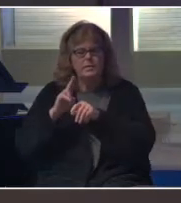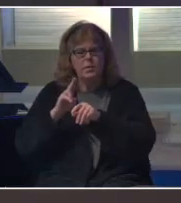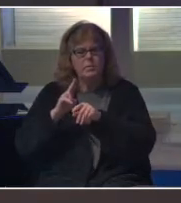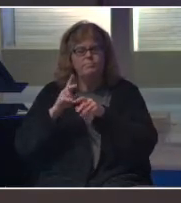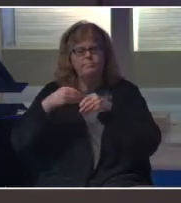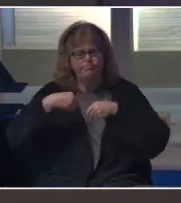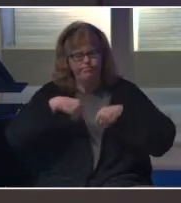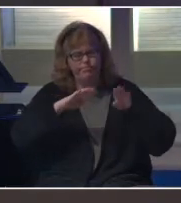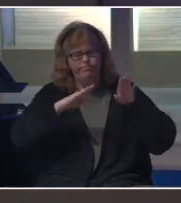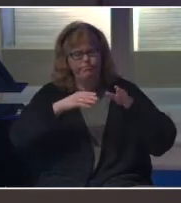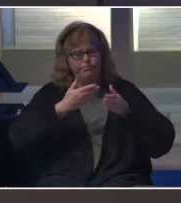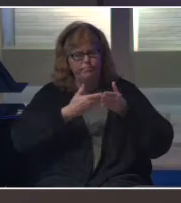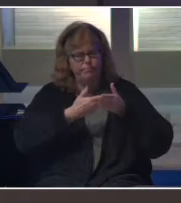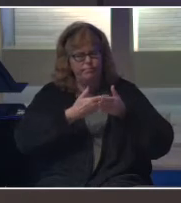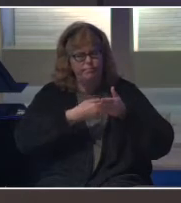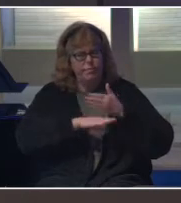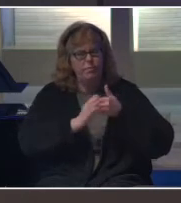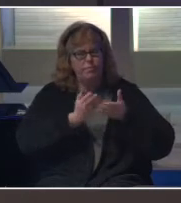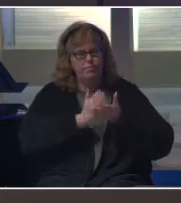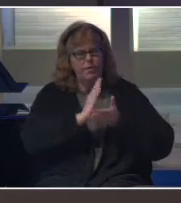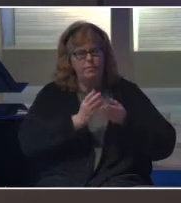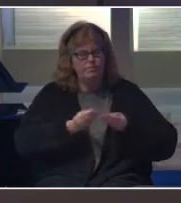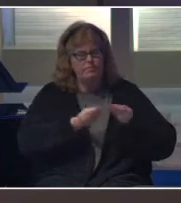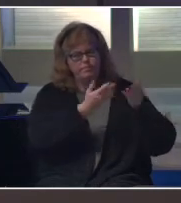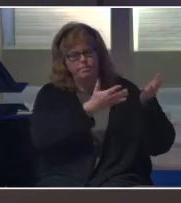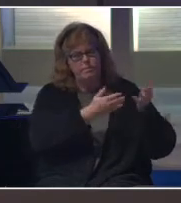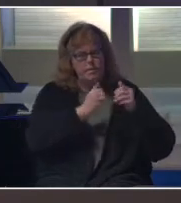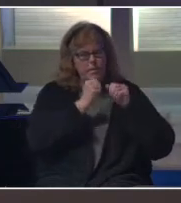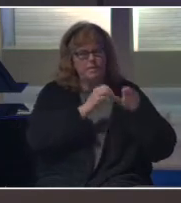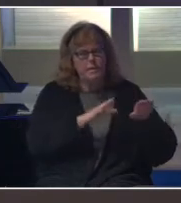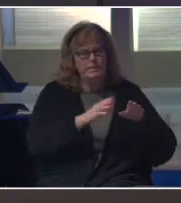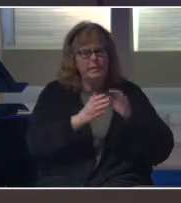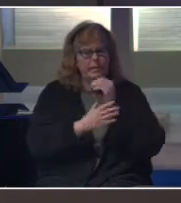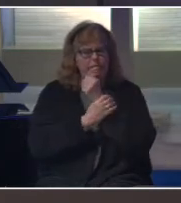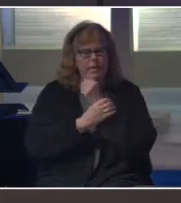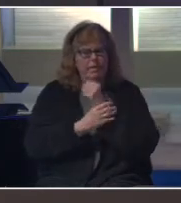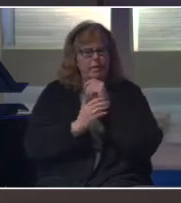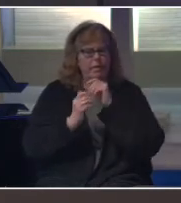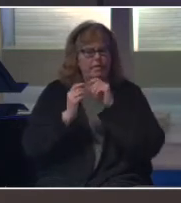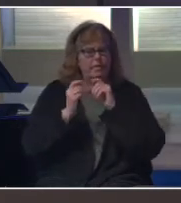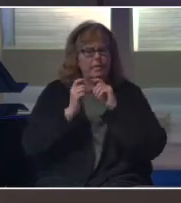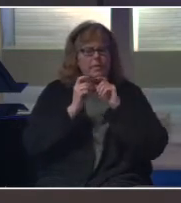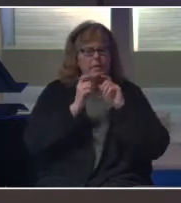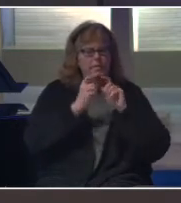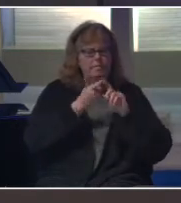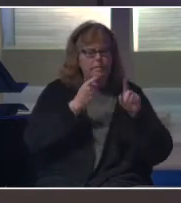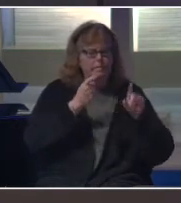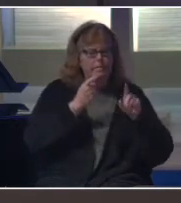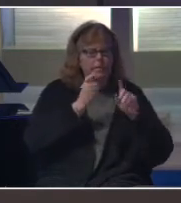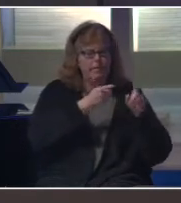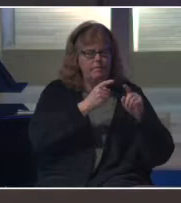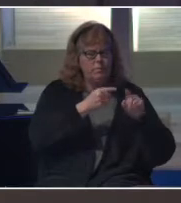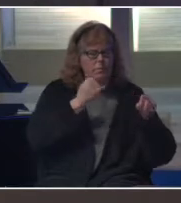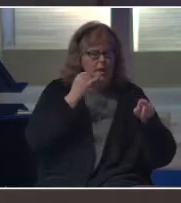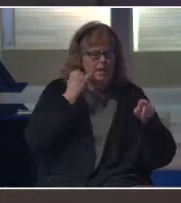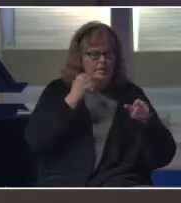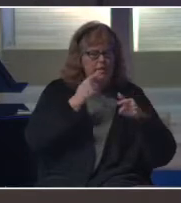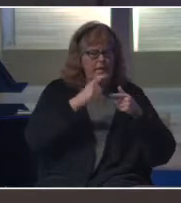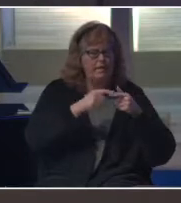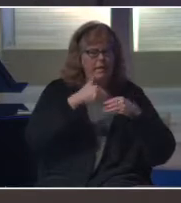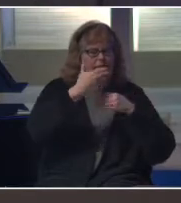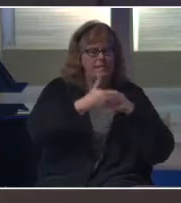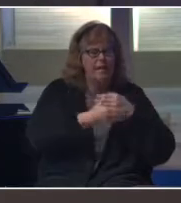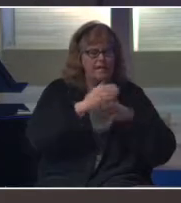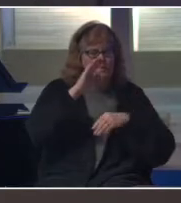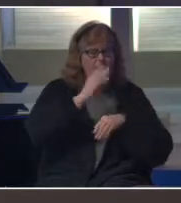sold his birthright, the blessing of Abraham, given to Isaac and then to be given to the next son. Now, this